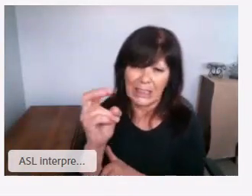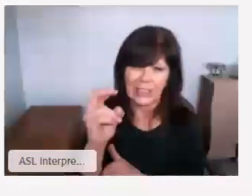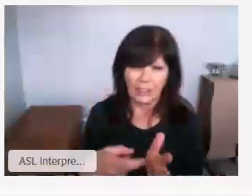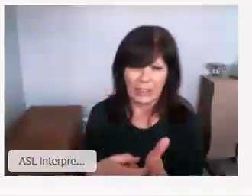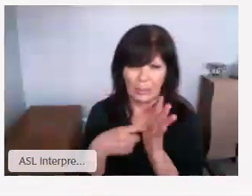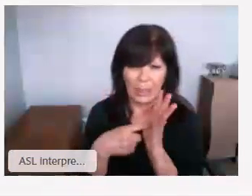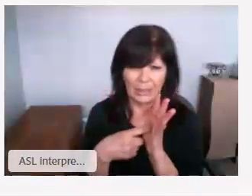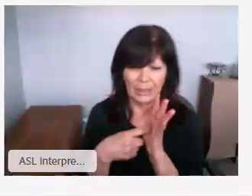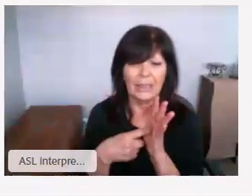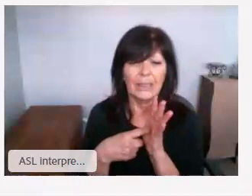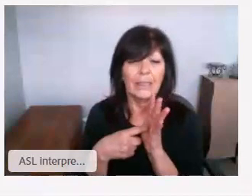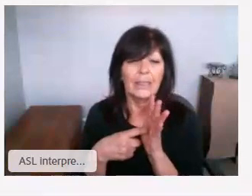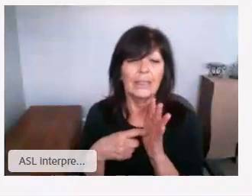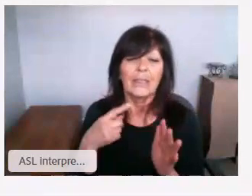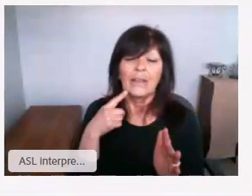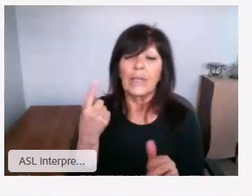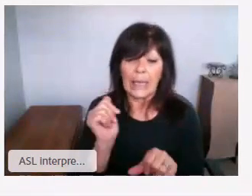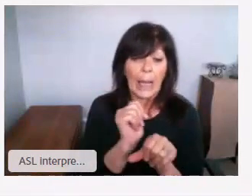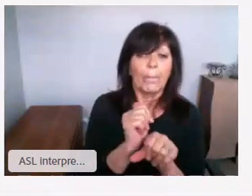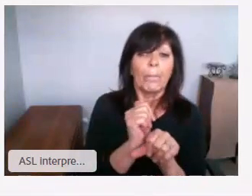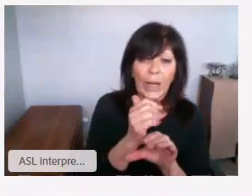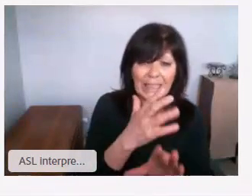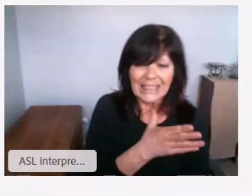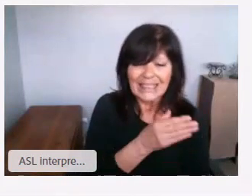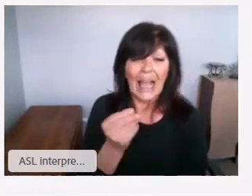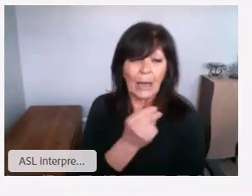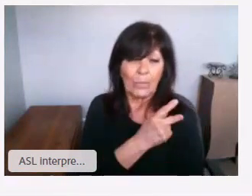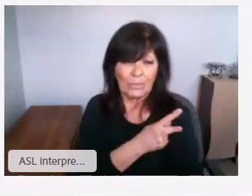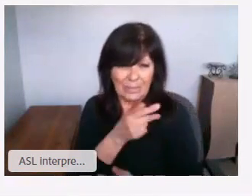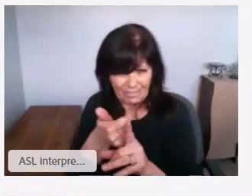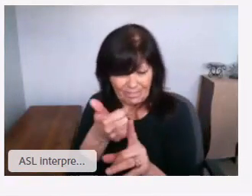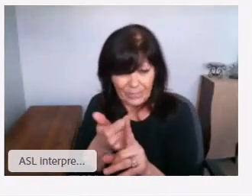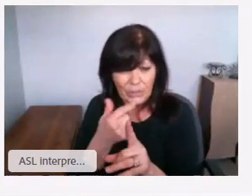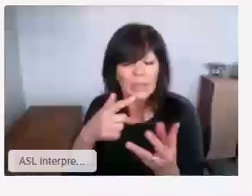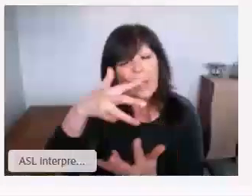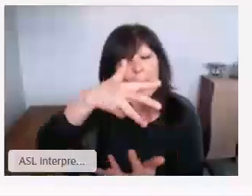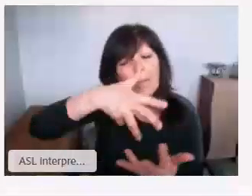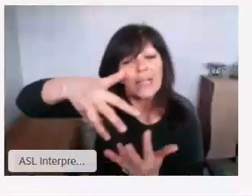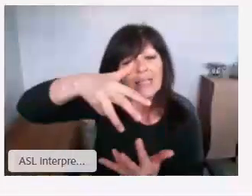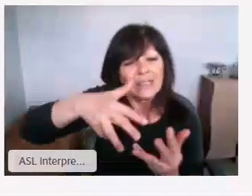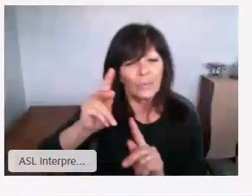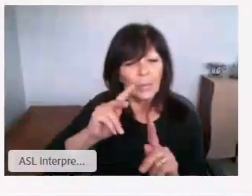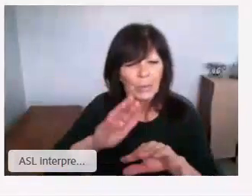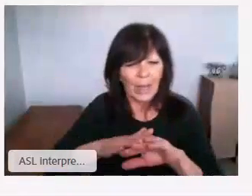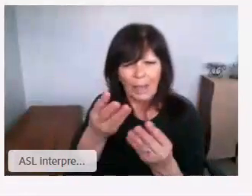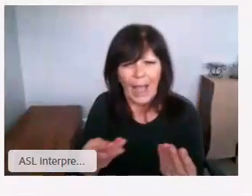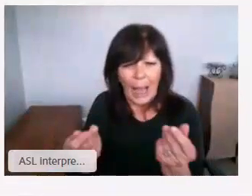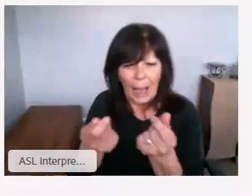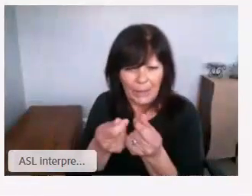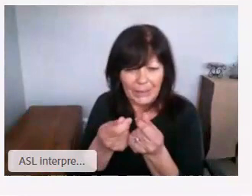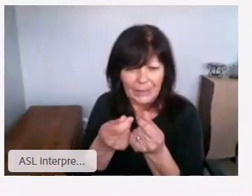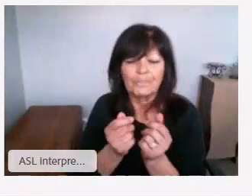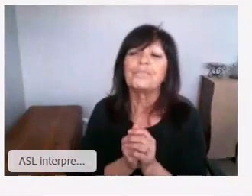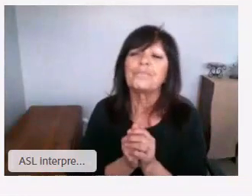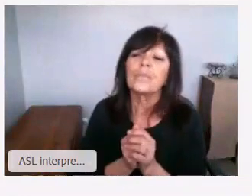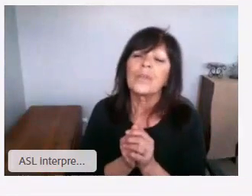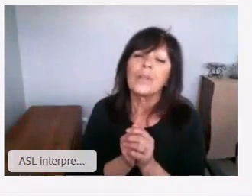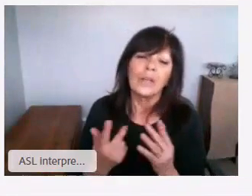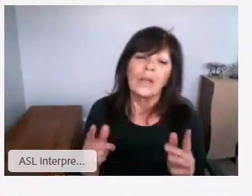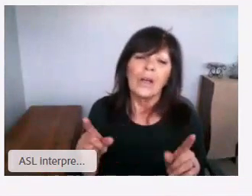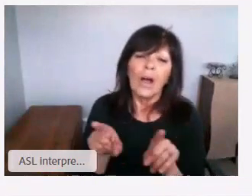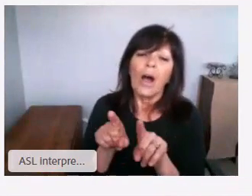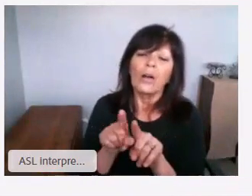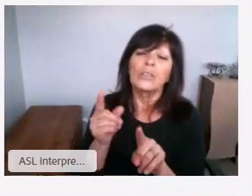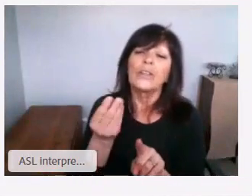for not only visitors but employees as well. So we have a really good mix of individuals on the campus. Furthermore, the residential neighborhoods